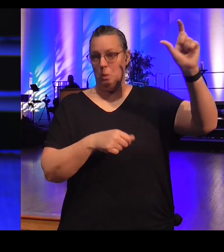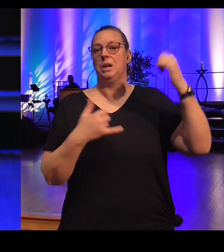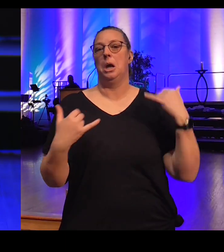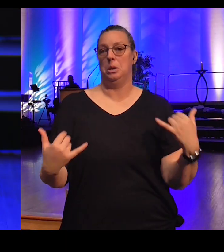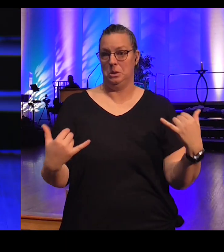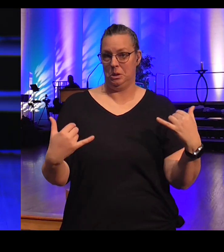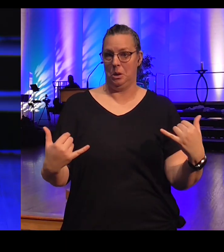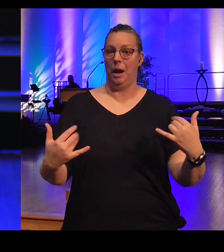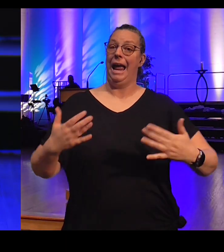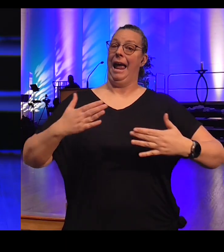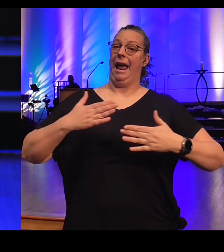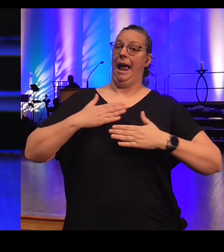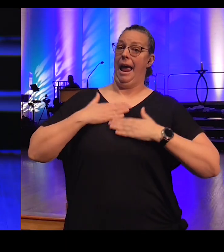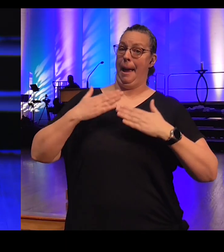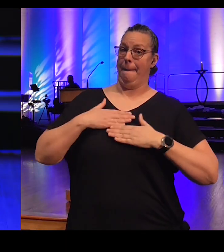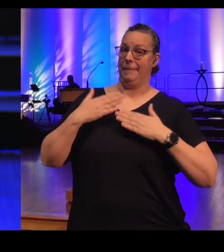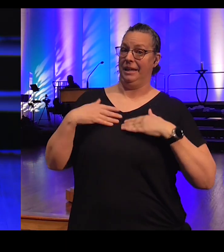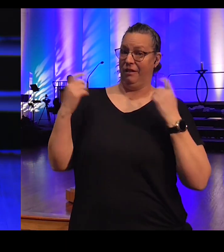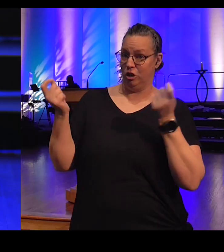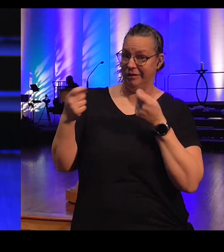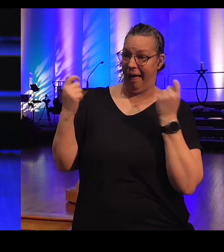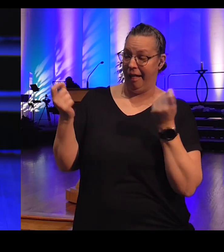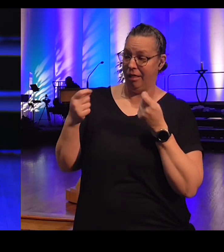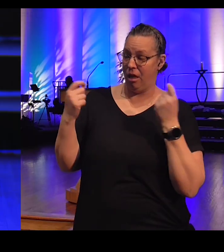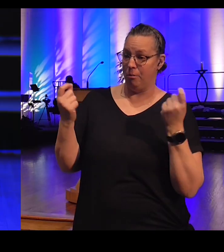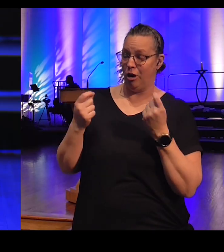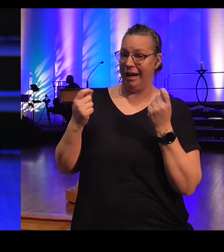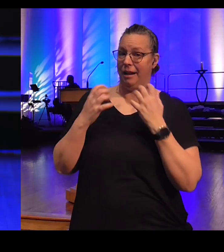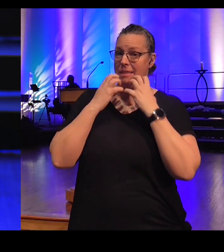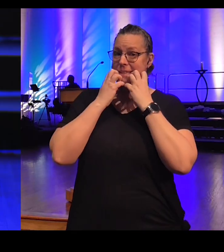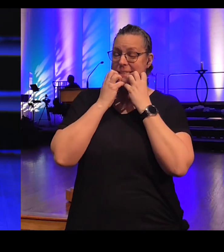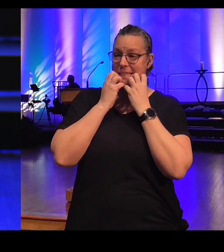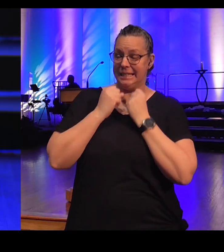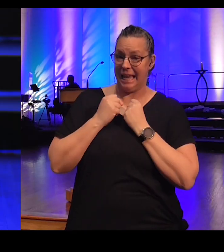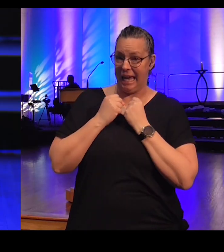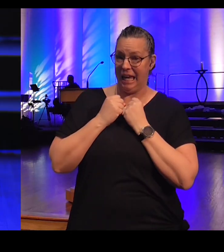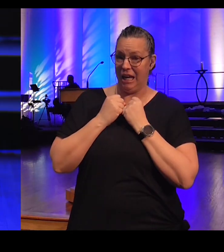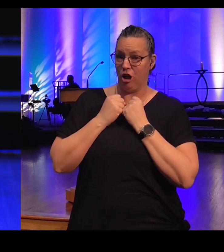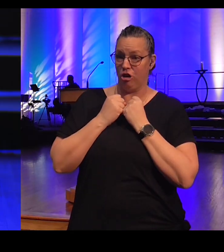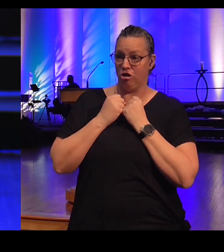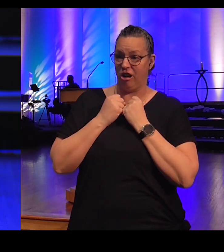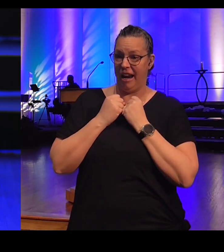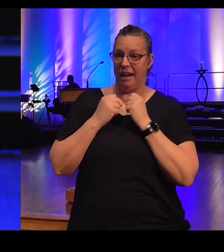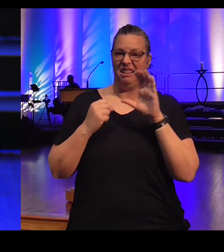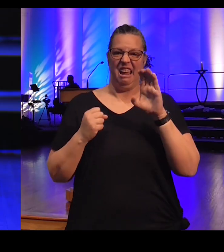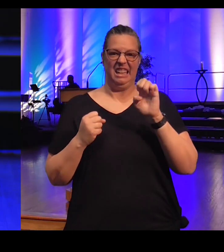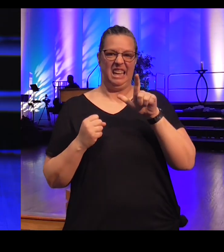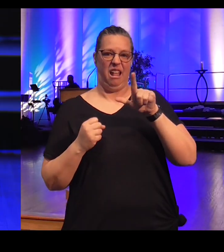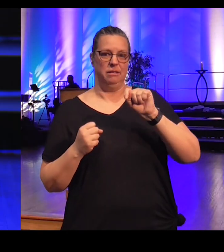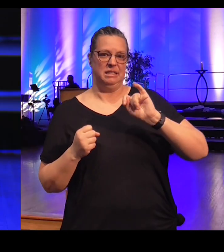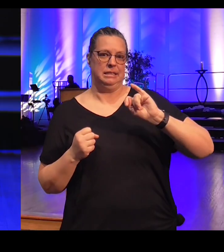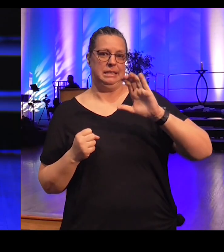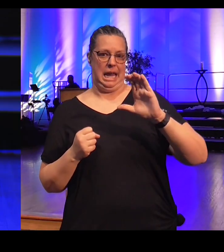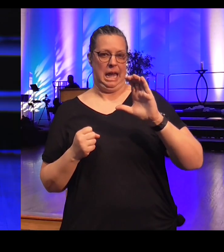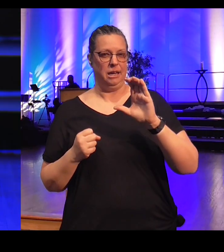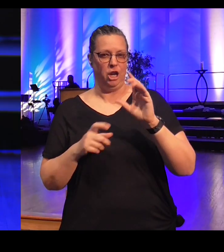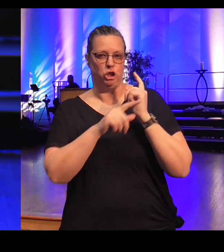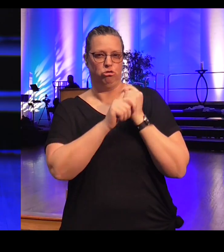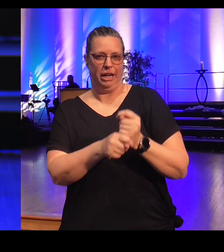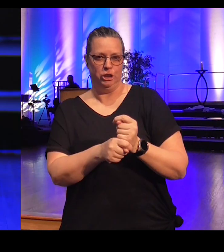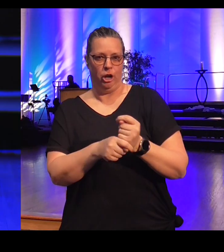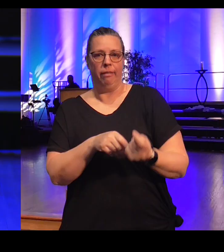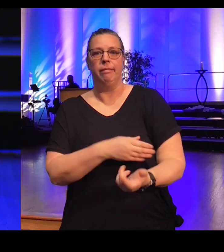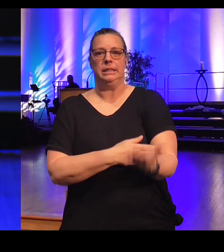you are celebrating this sacred threshold from the Celtic tradition this morning,